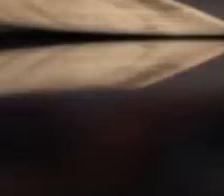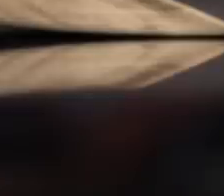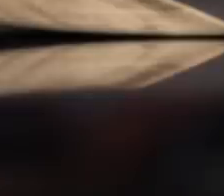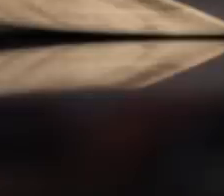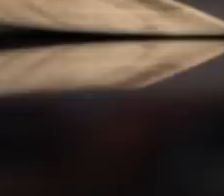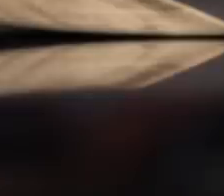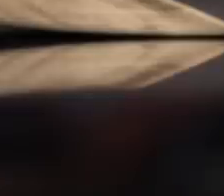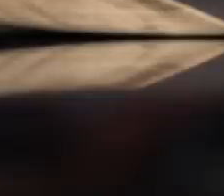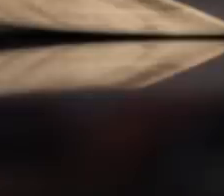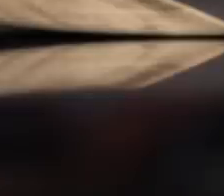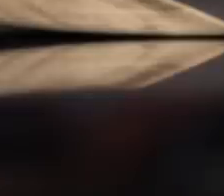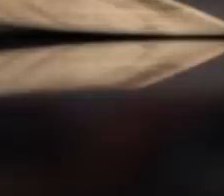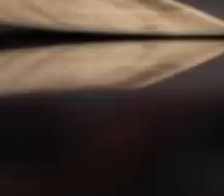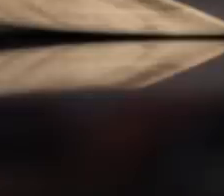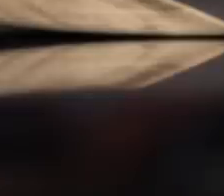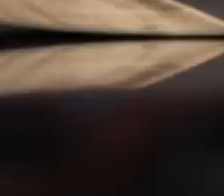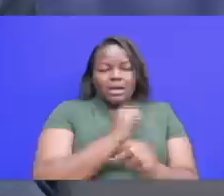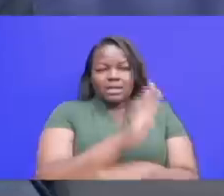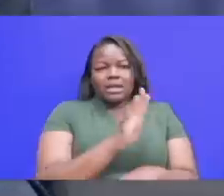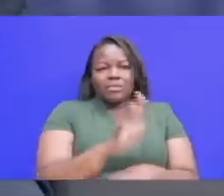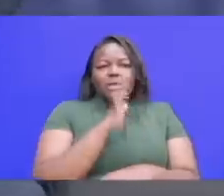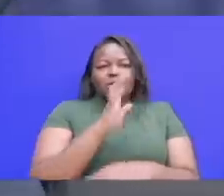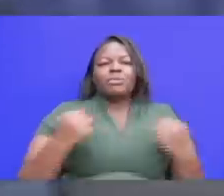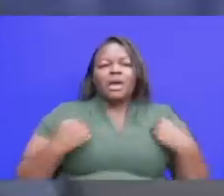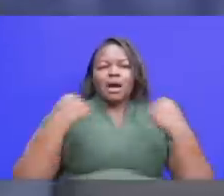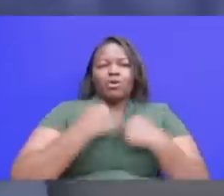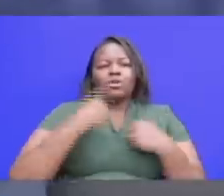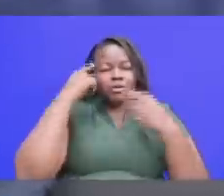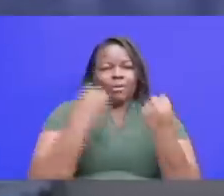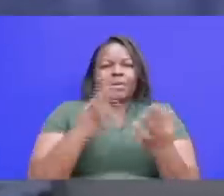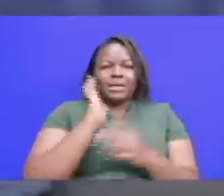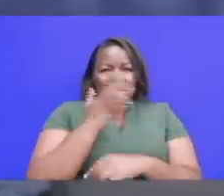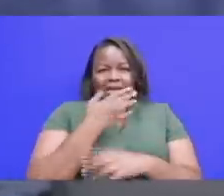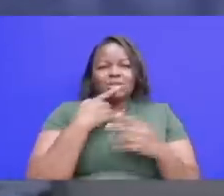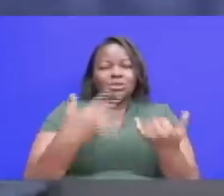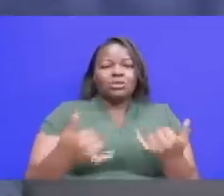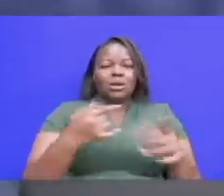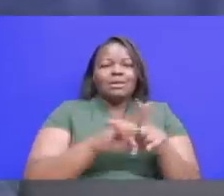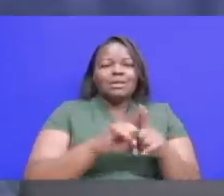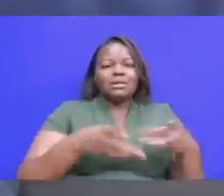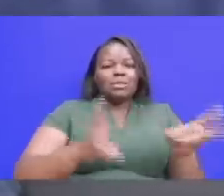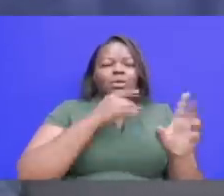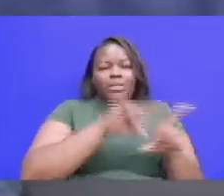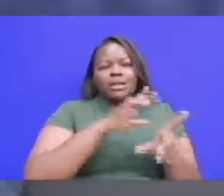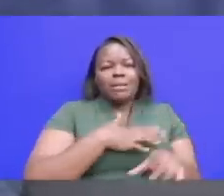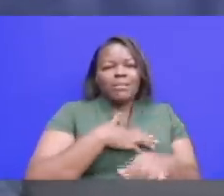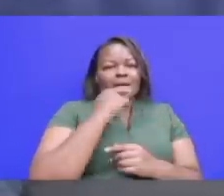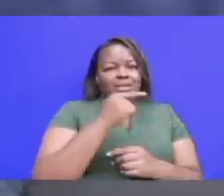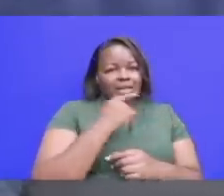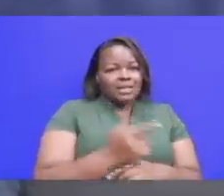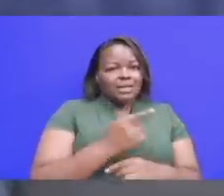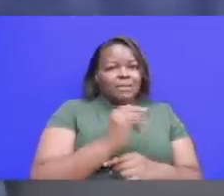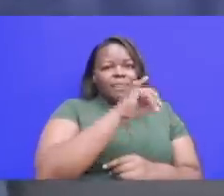Also, he made him a tunic of many colors, as Brother Migoke had said. It is like Jacob was managing